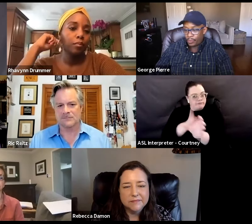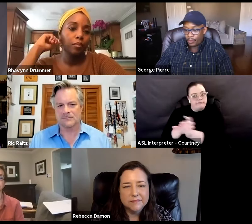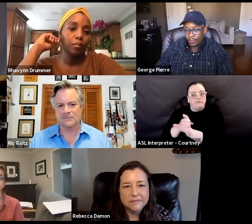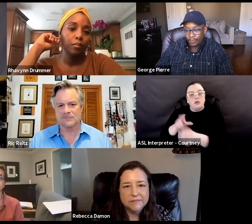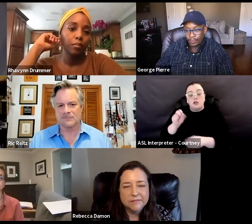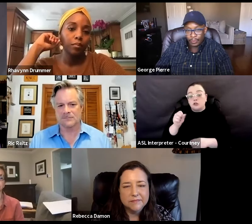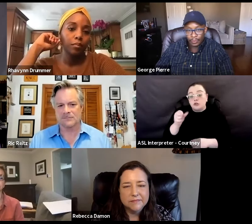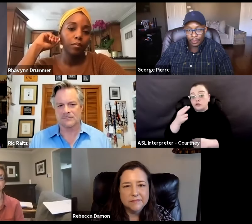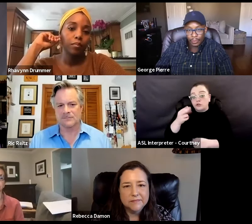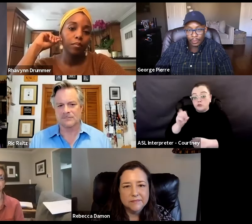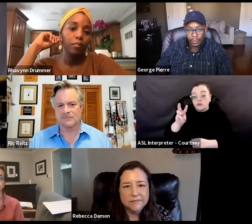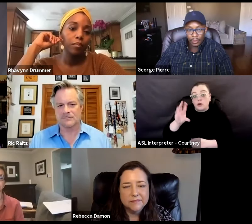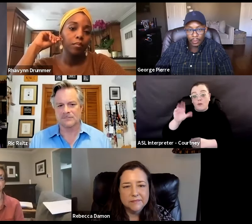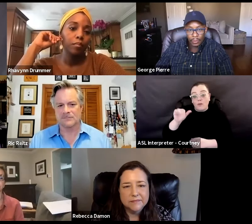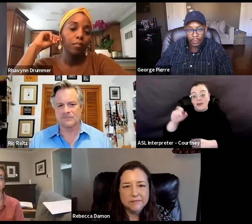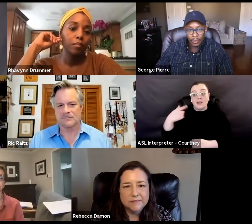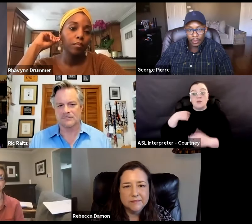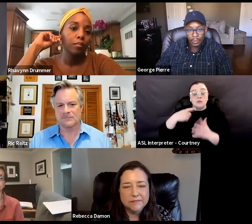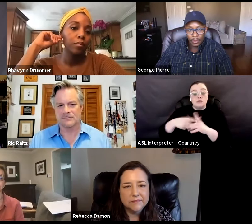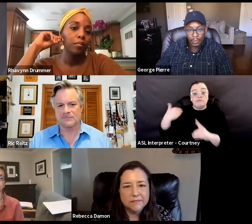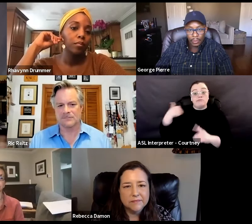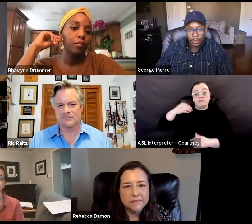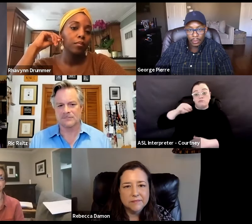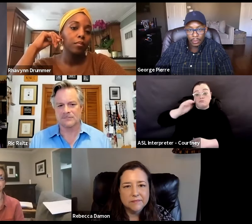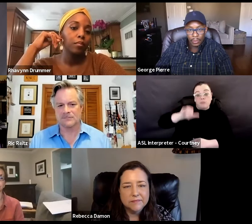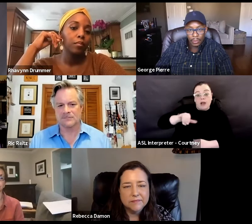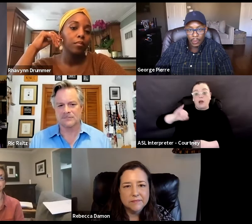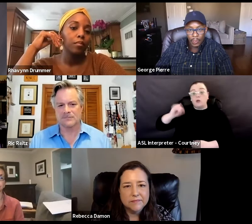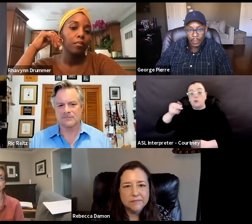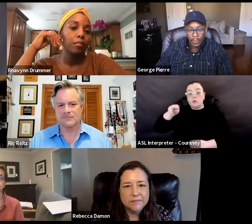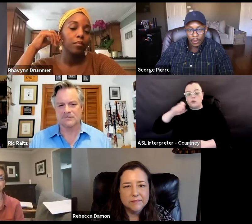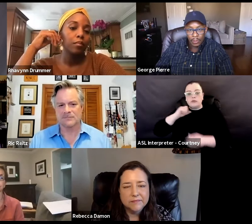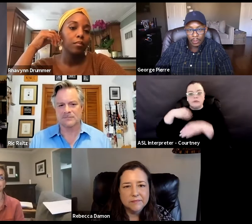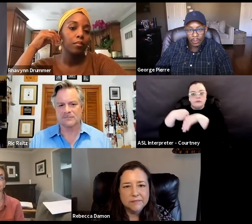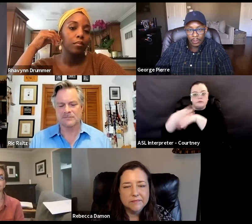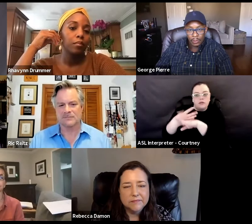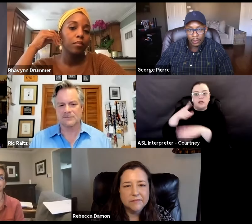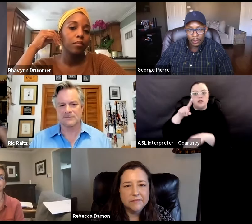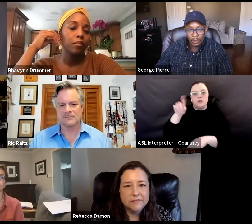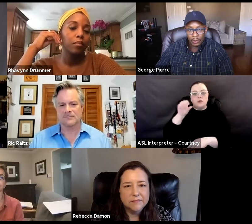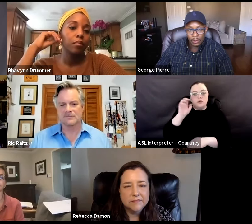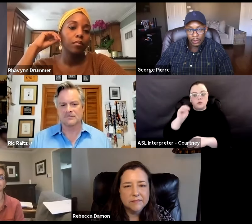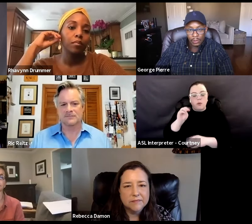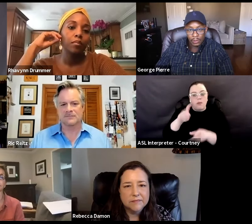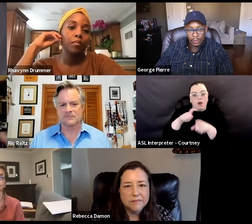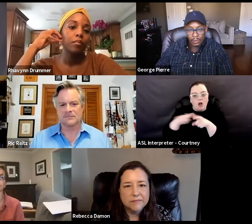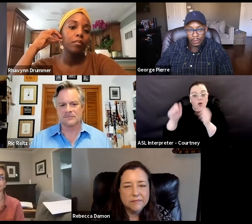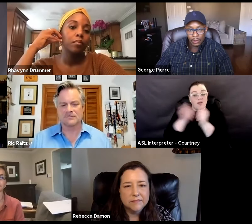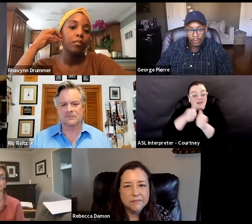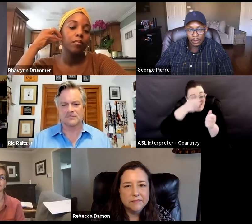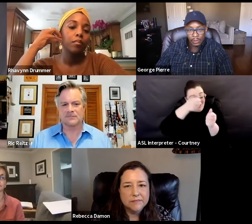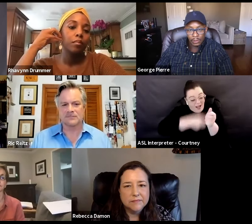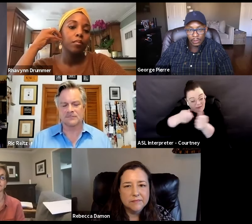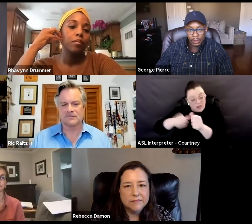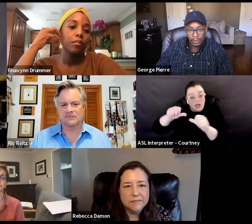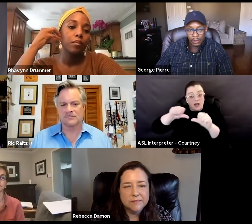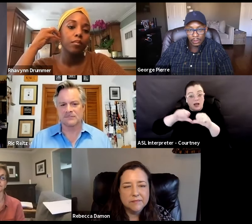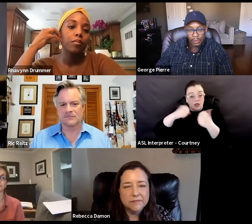took time during May and June just to do Zoom calls with every agency in the market, having them put 20 or 30 of